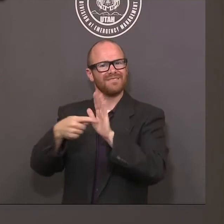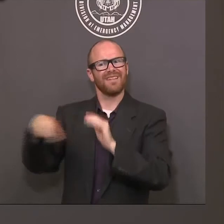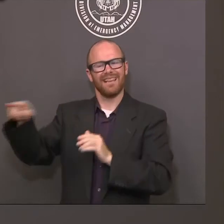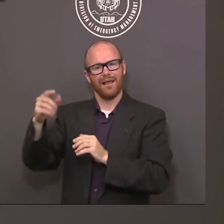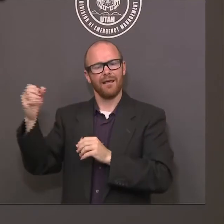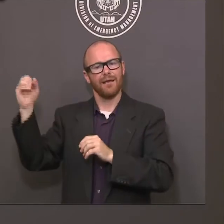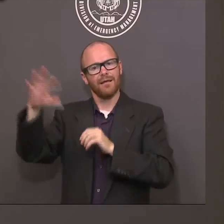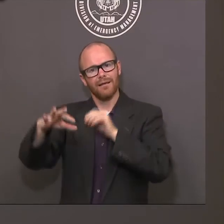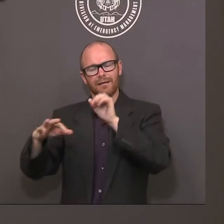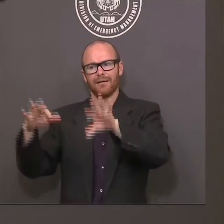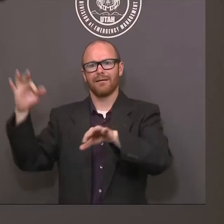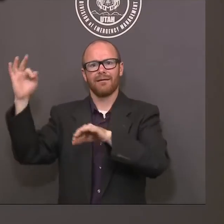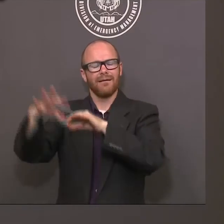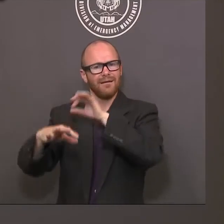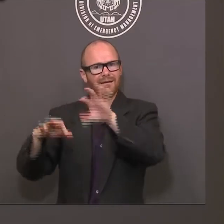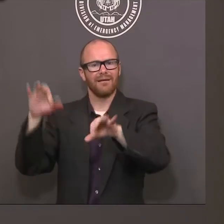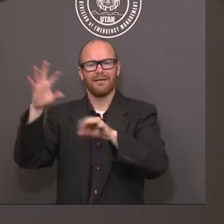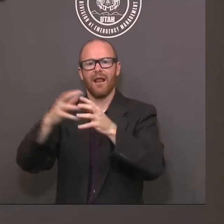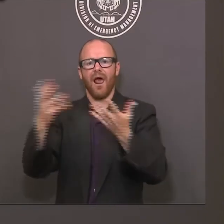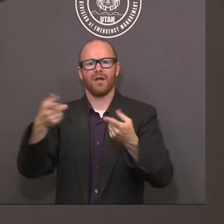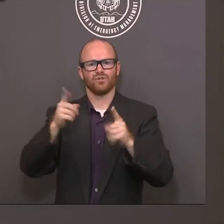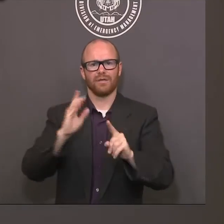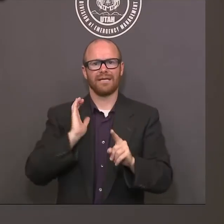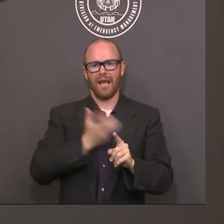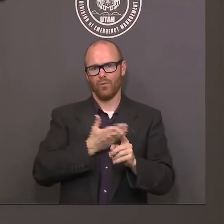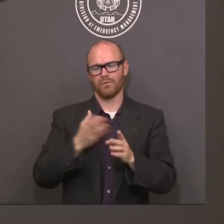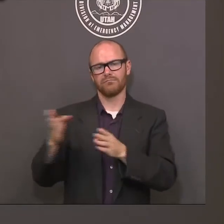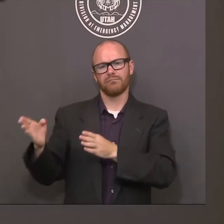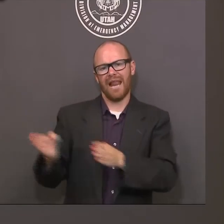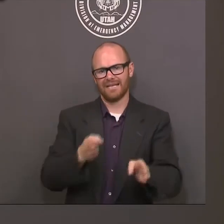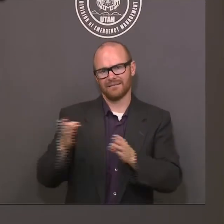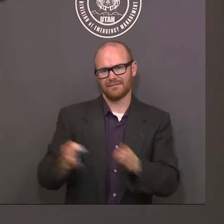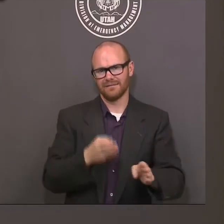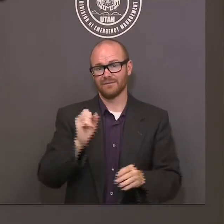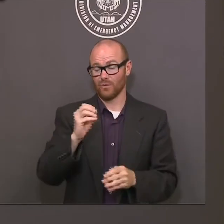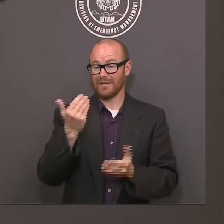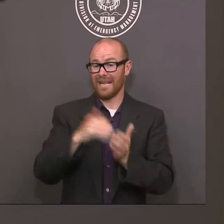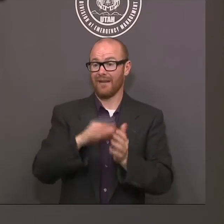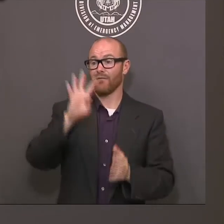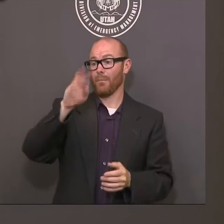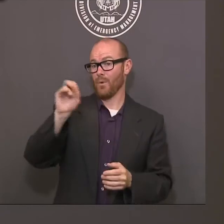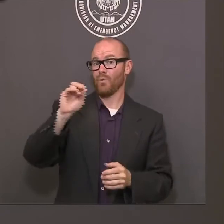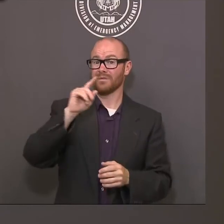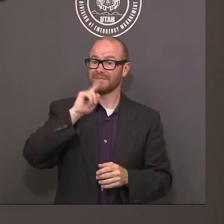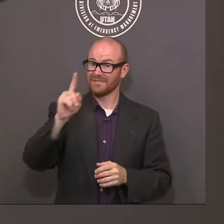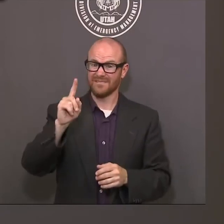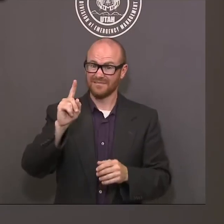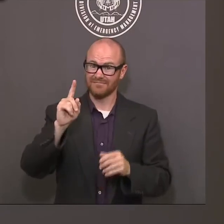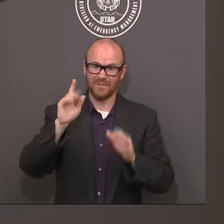still be done, but some great foundations laid here through Volume 4 of the plan.